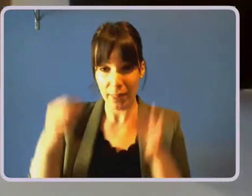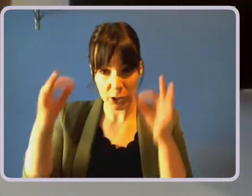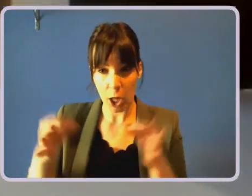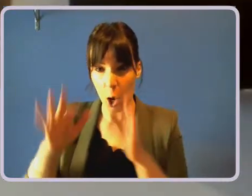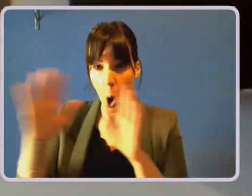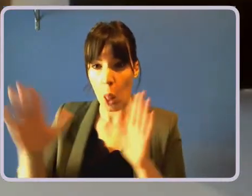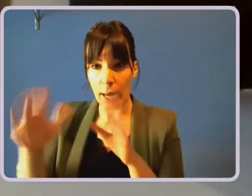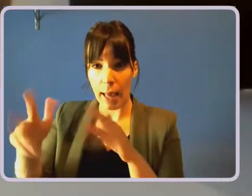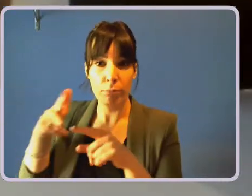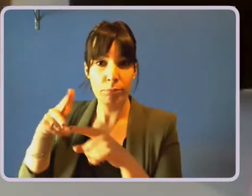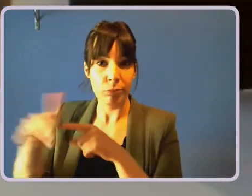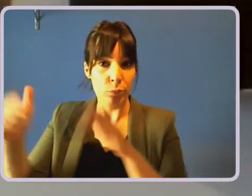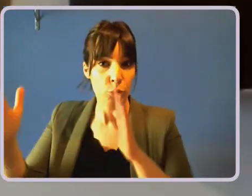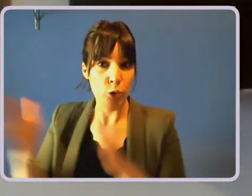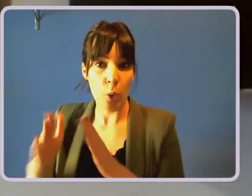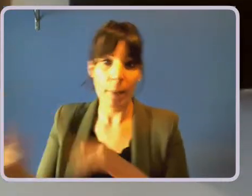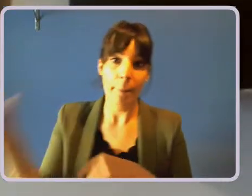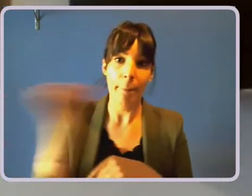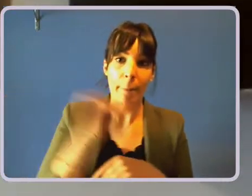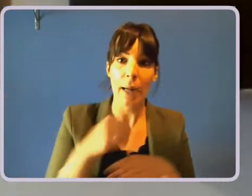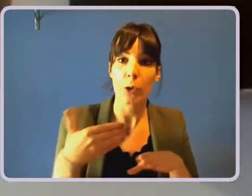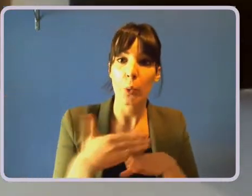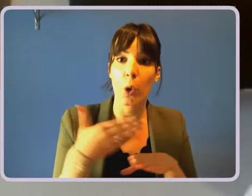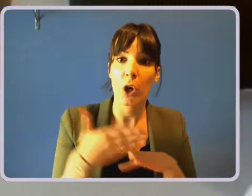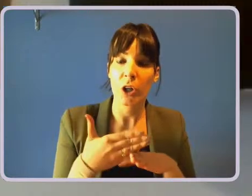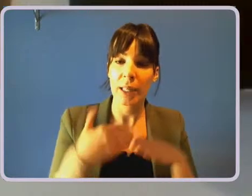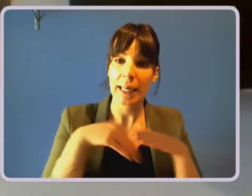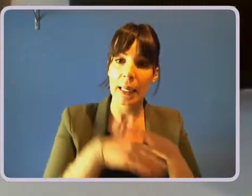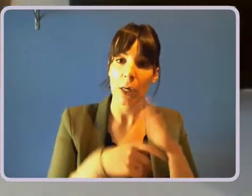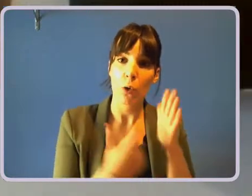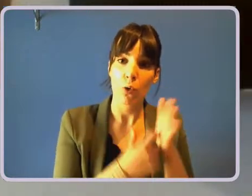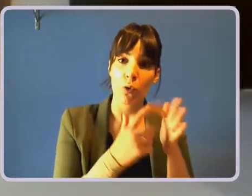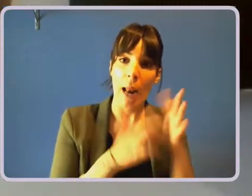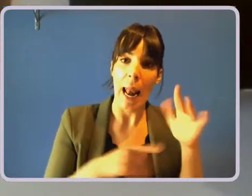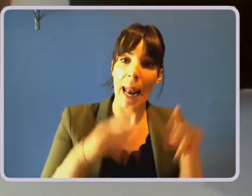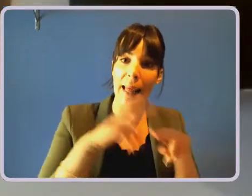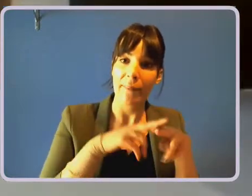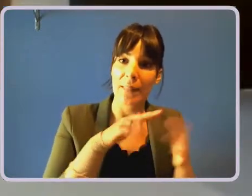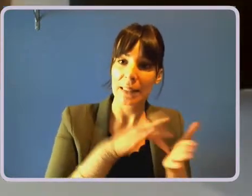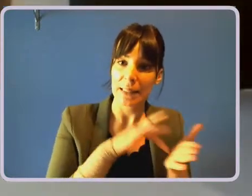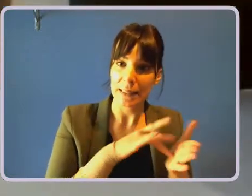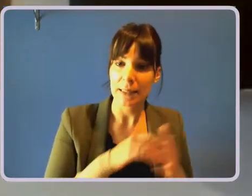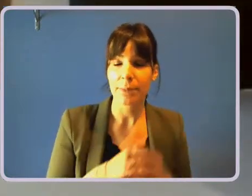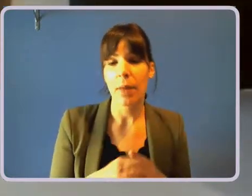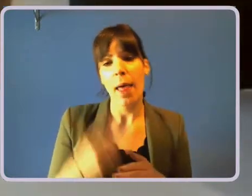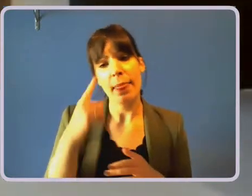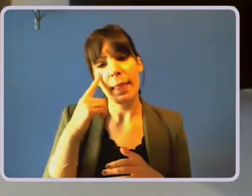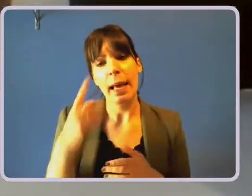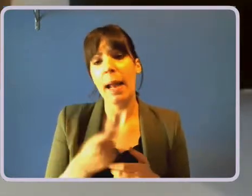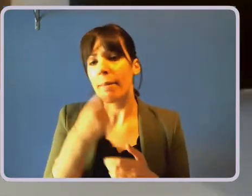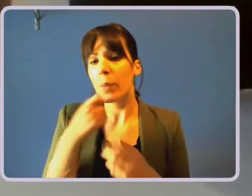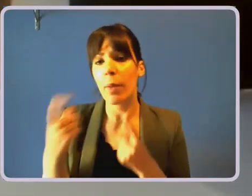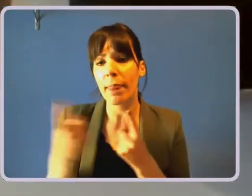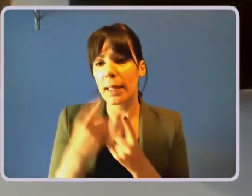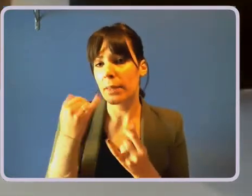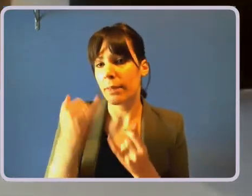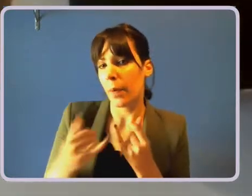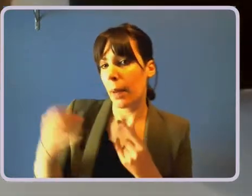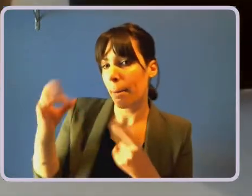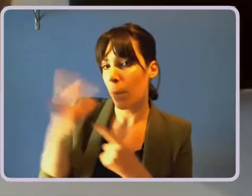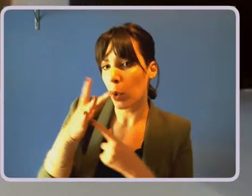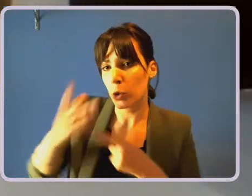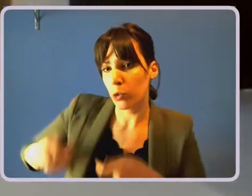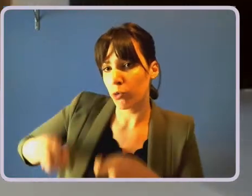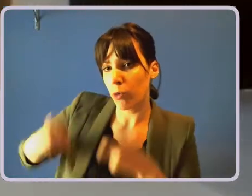centres. What I think there's a couple of things here which are really important is I spent a lot of the time at